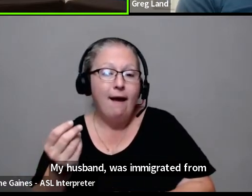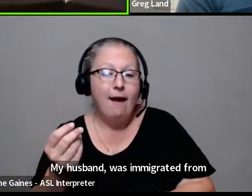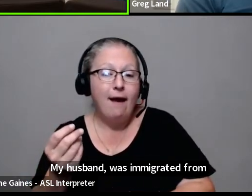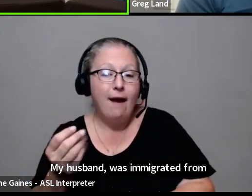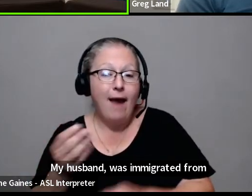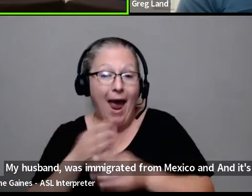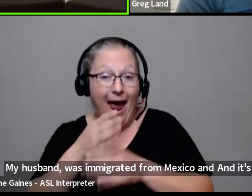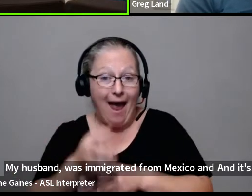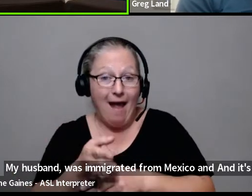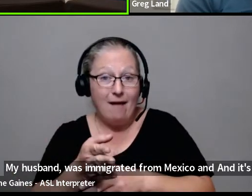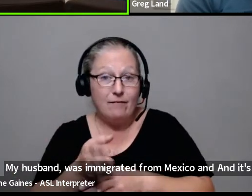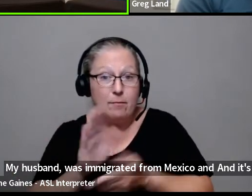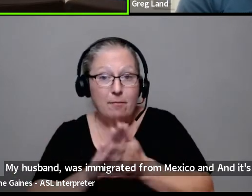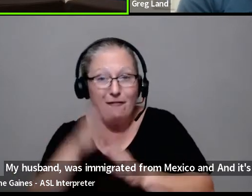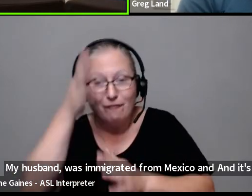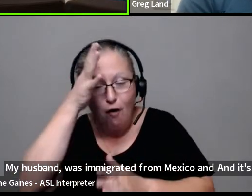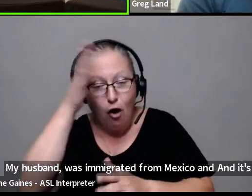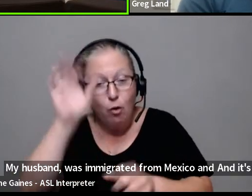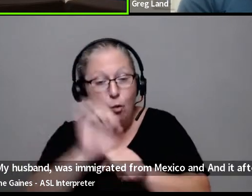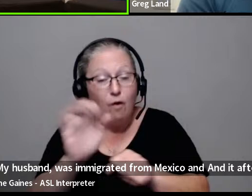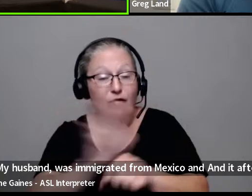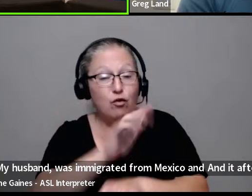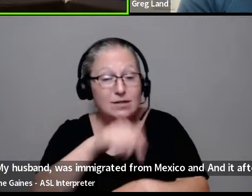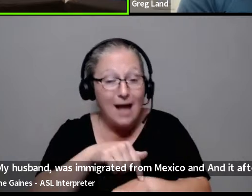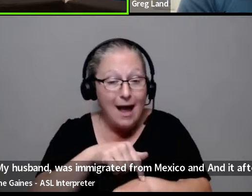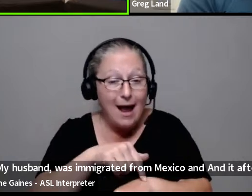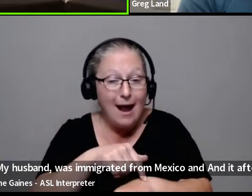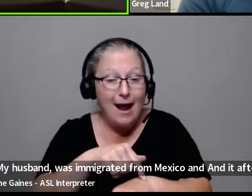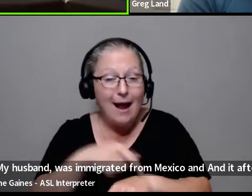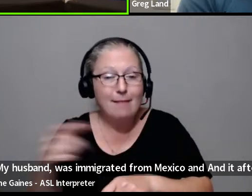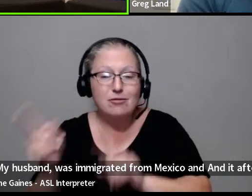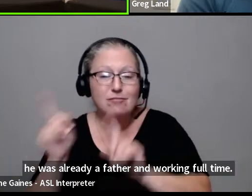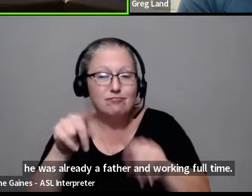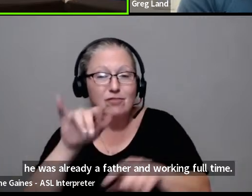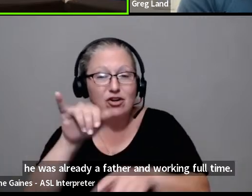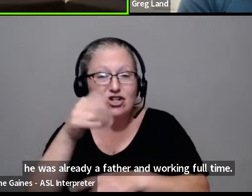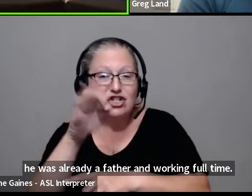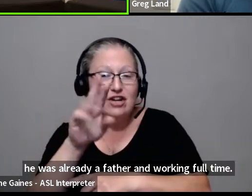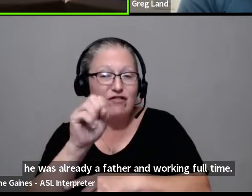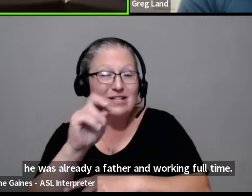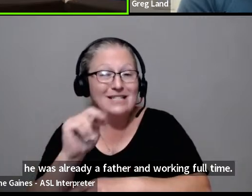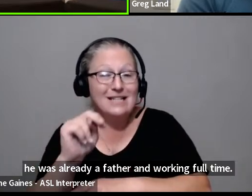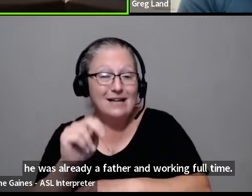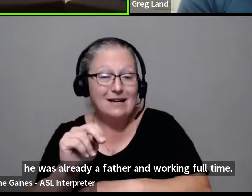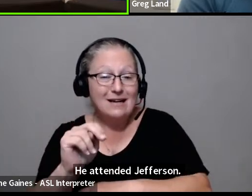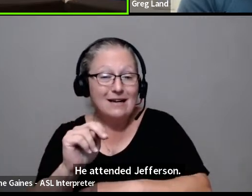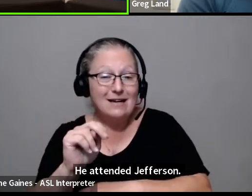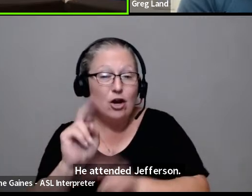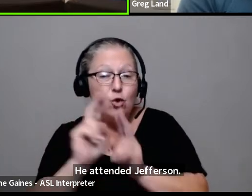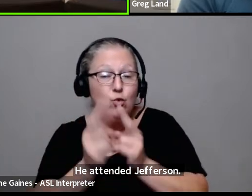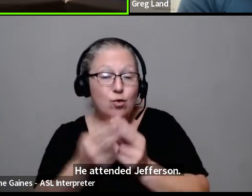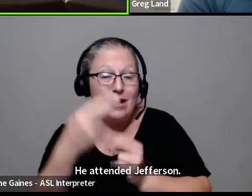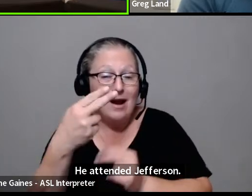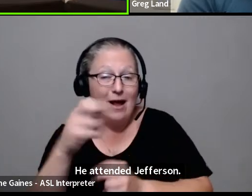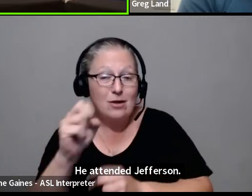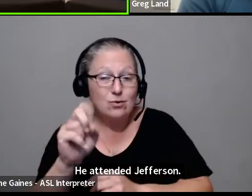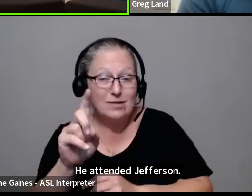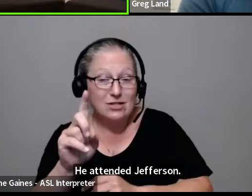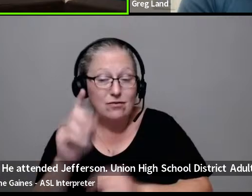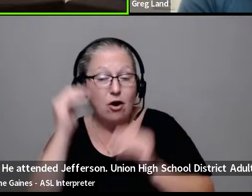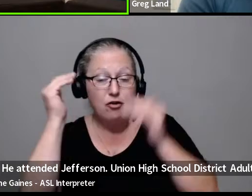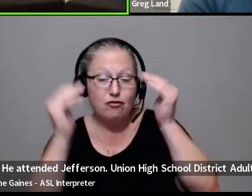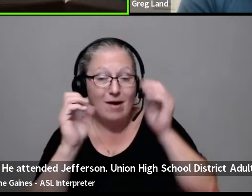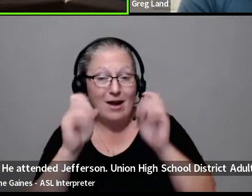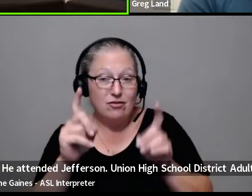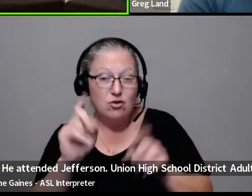after he was already a father and working full time, he attended Jefferson Union High School District Adult Ed